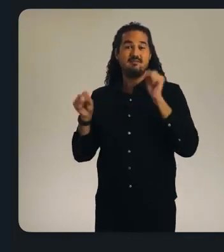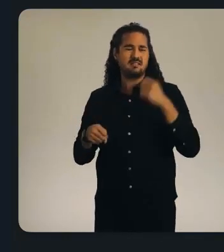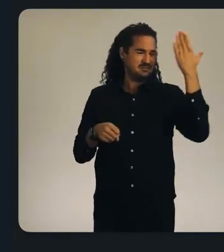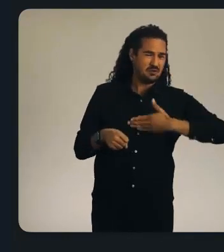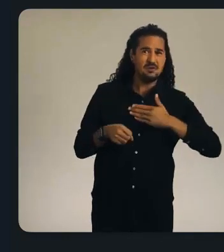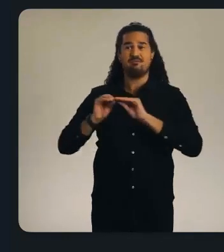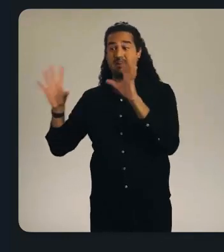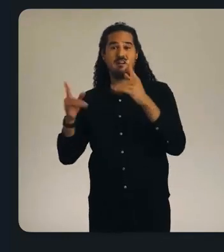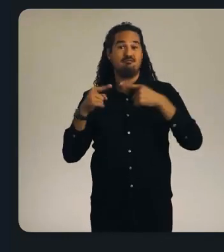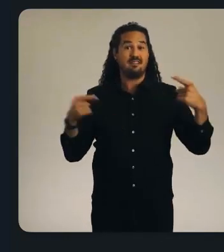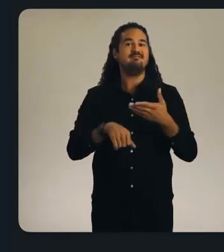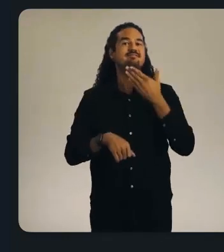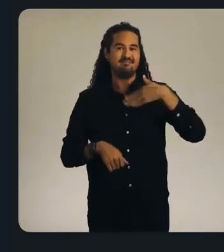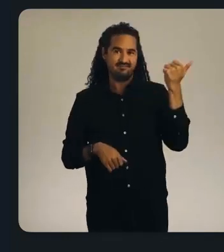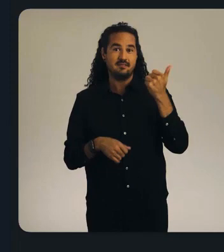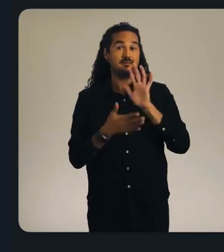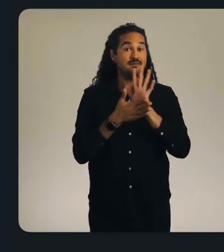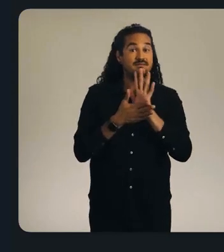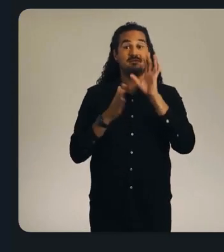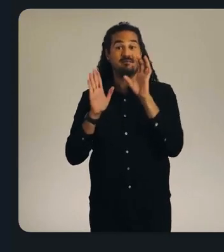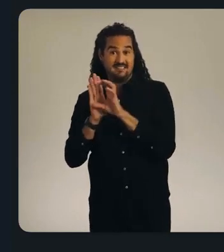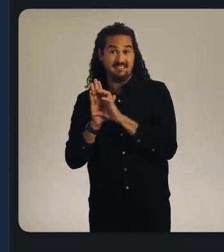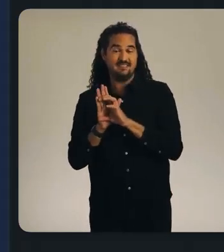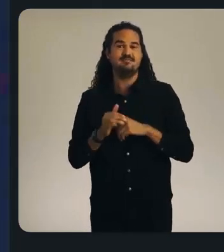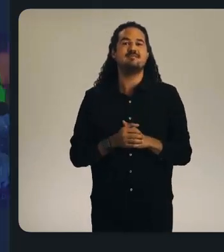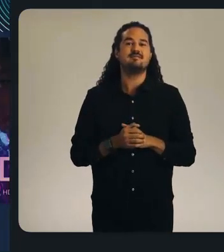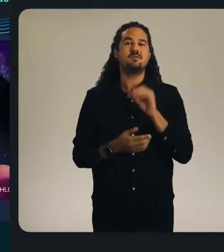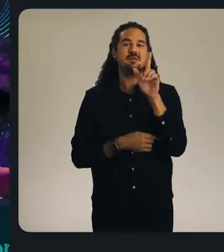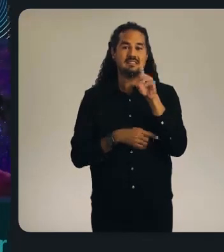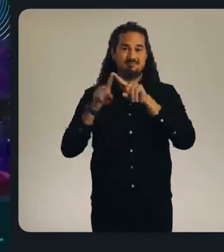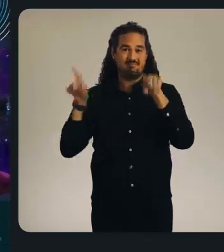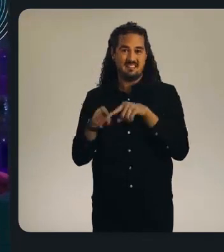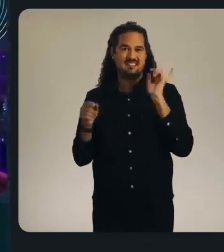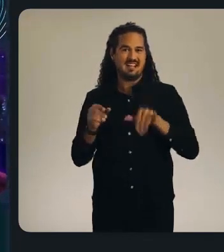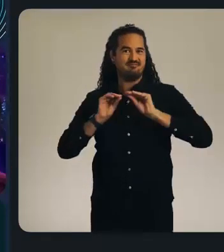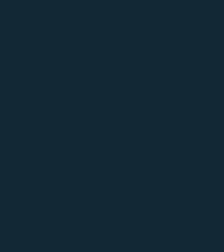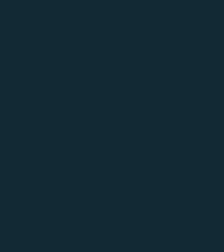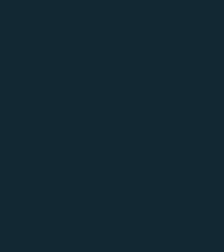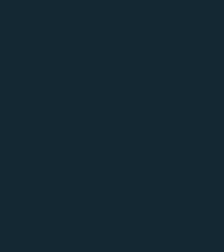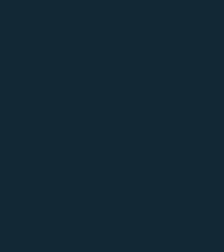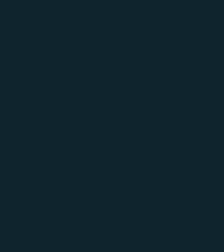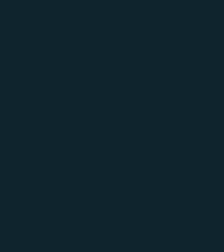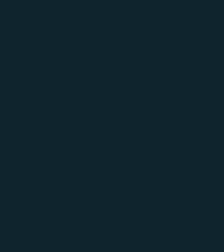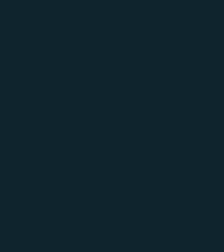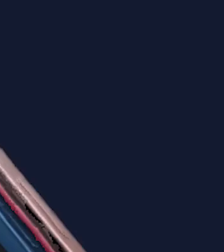photos, and videos with the incredible contrast ratio of our OLED display. This new brighter Super Retina XDR display